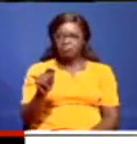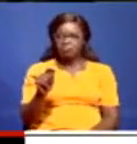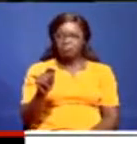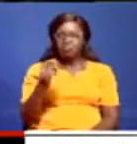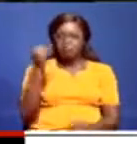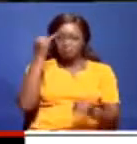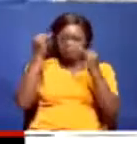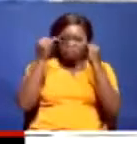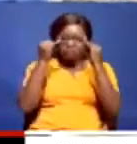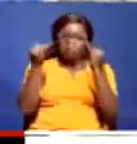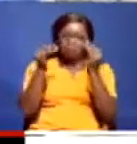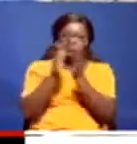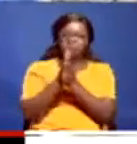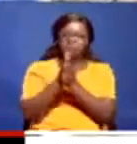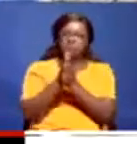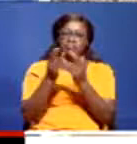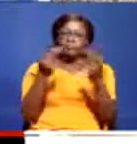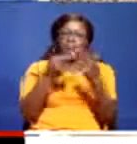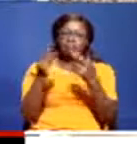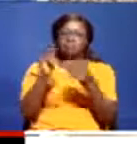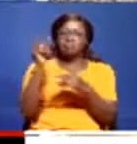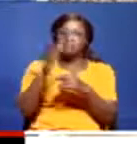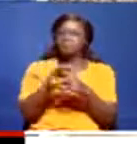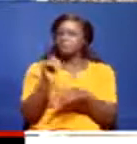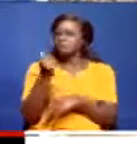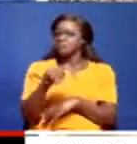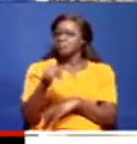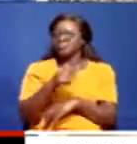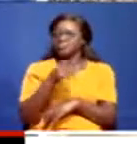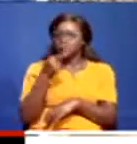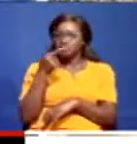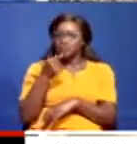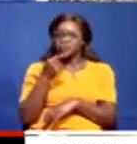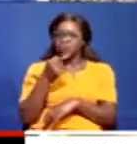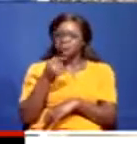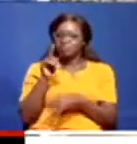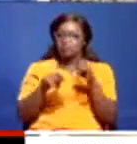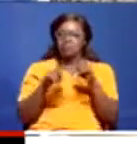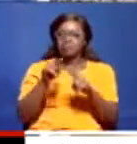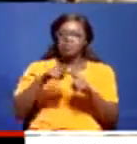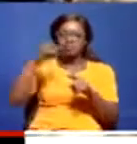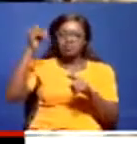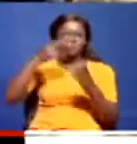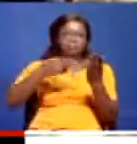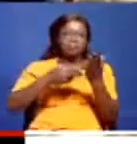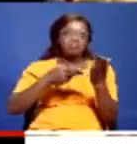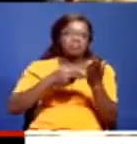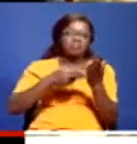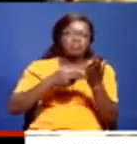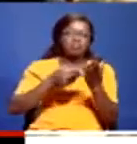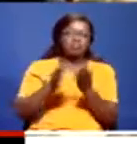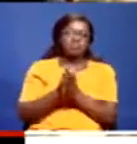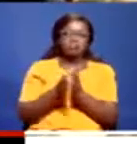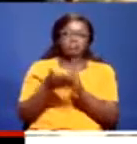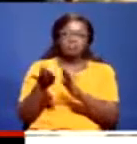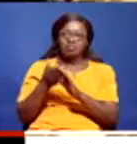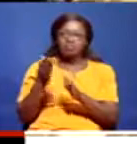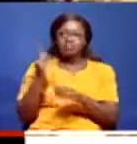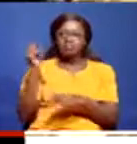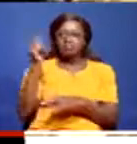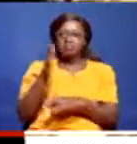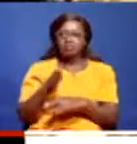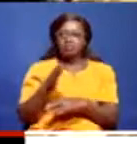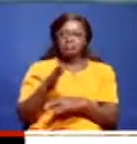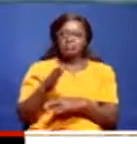uptake is not very high among Kenyans, saying there are various energy technologies that can be harnessed by Kenyans to power